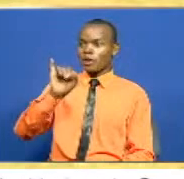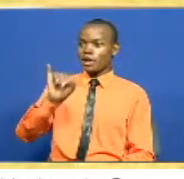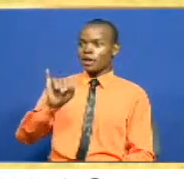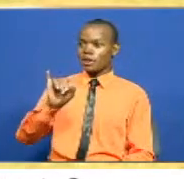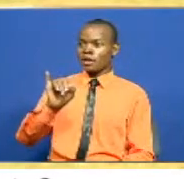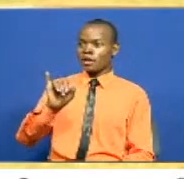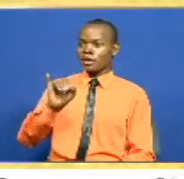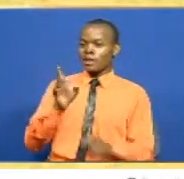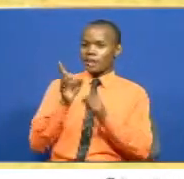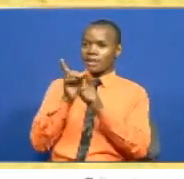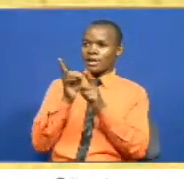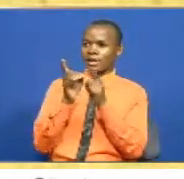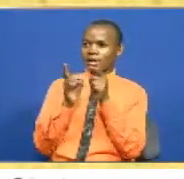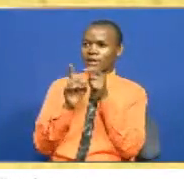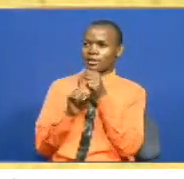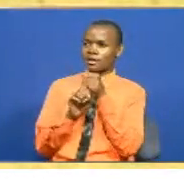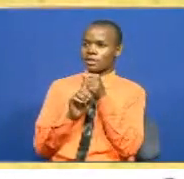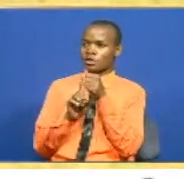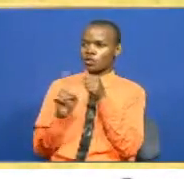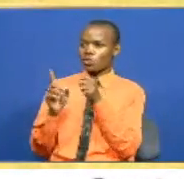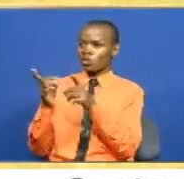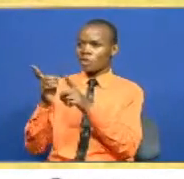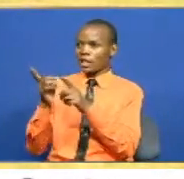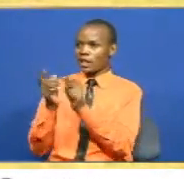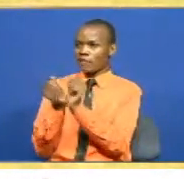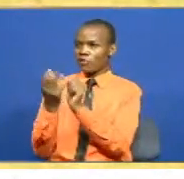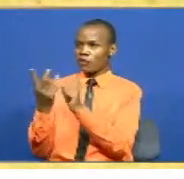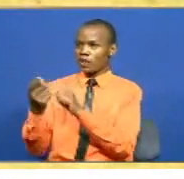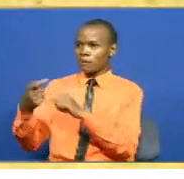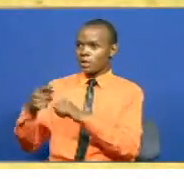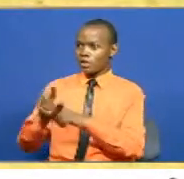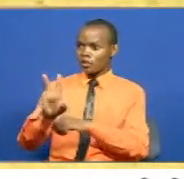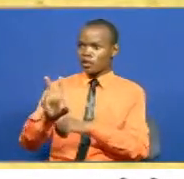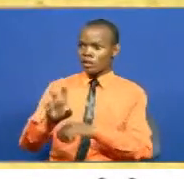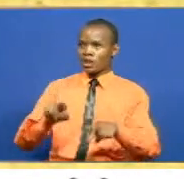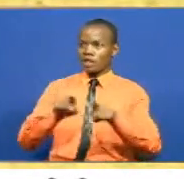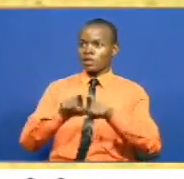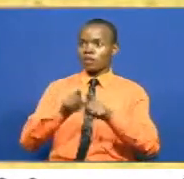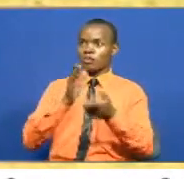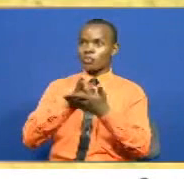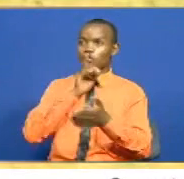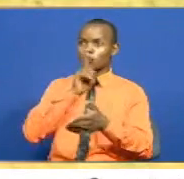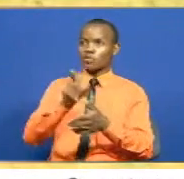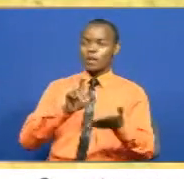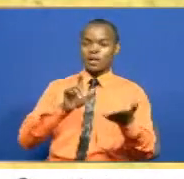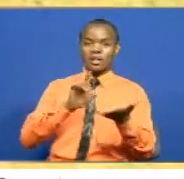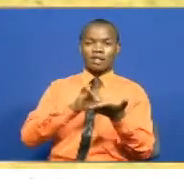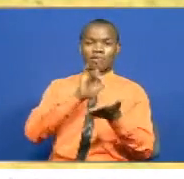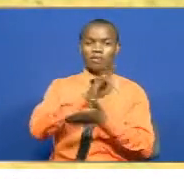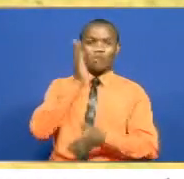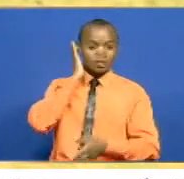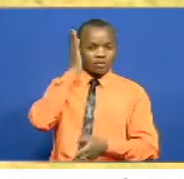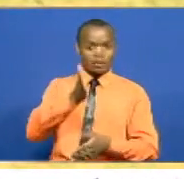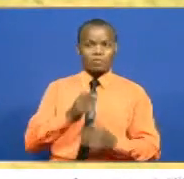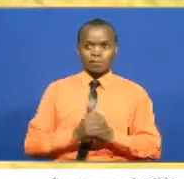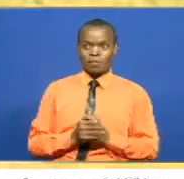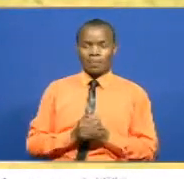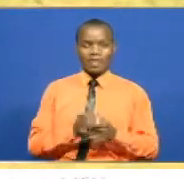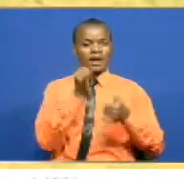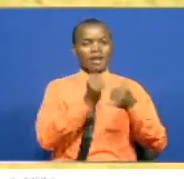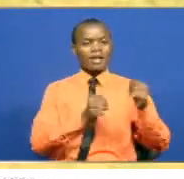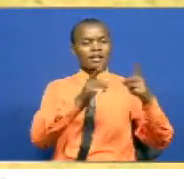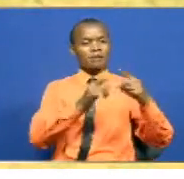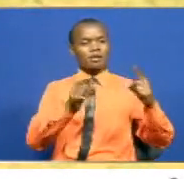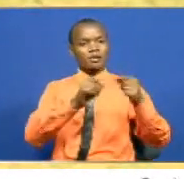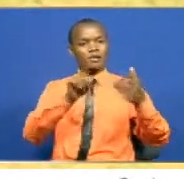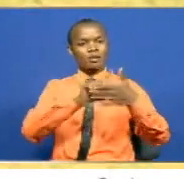on 6th to 14th February. So I've really confirmed that the team is going to travel. Yes. What's your final message to